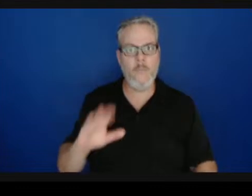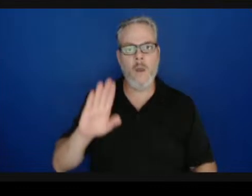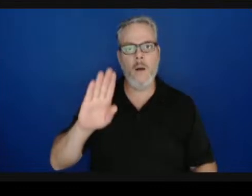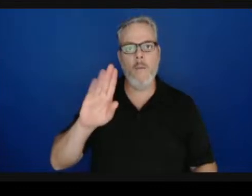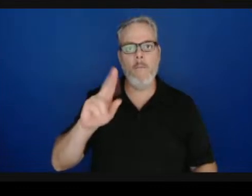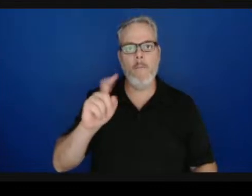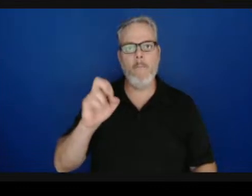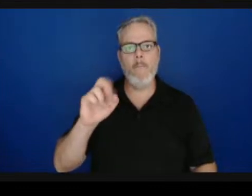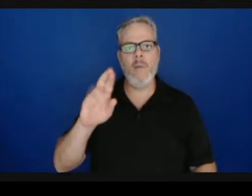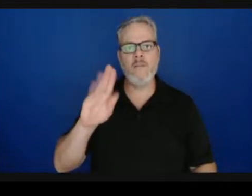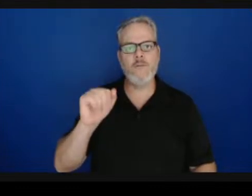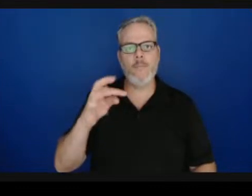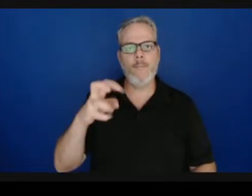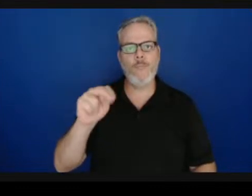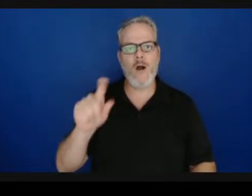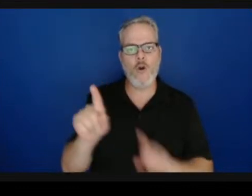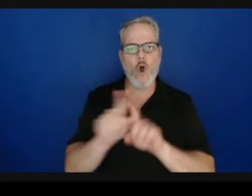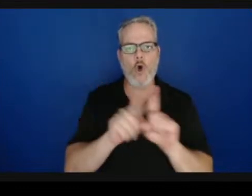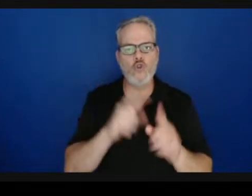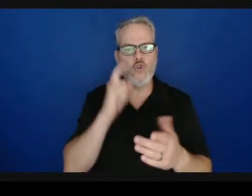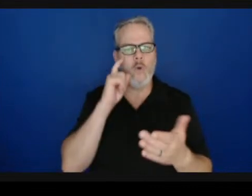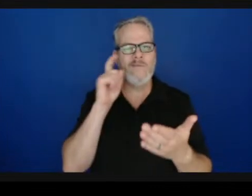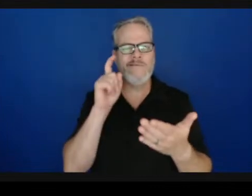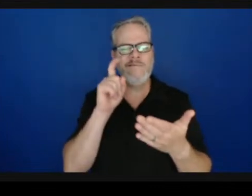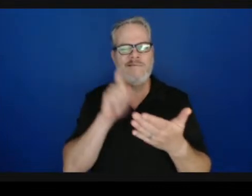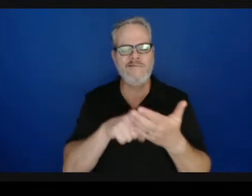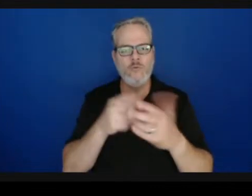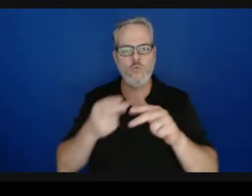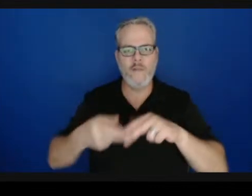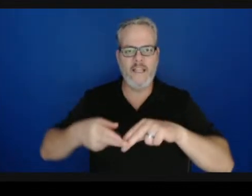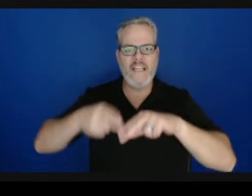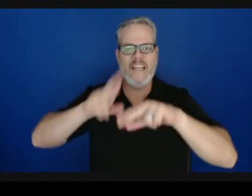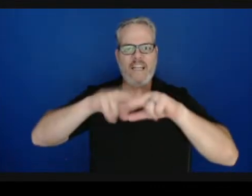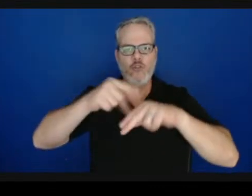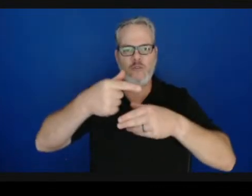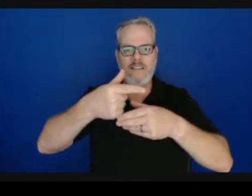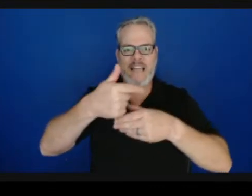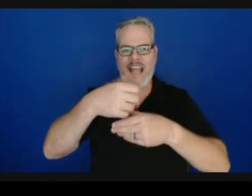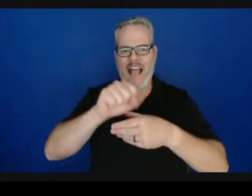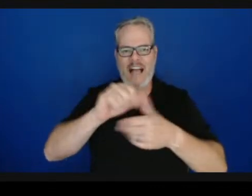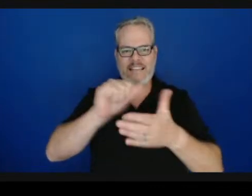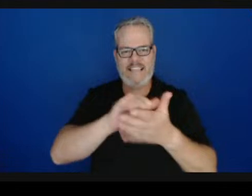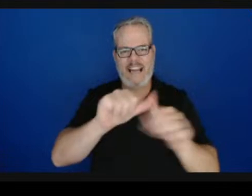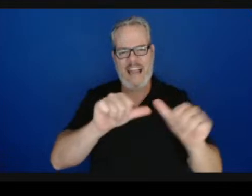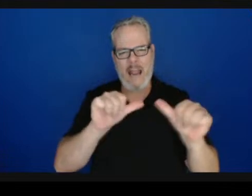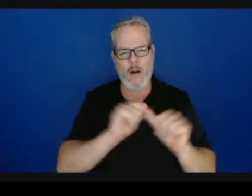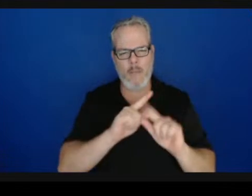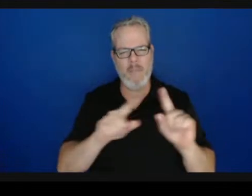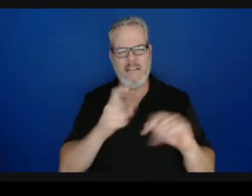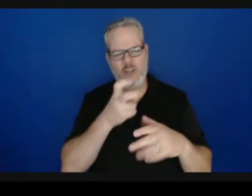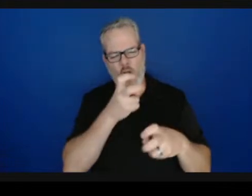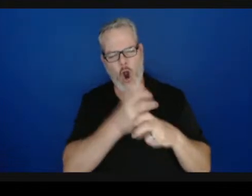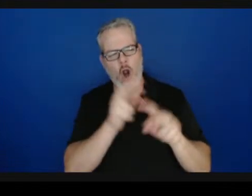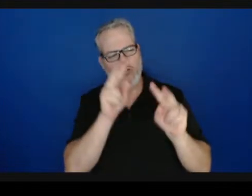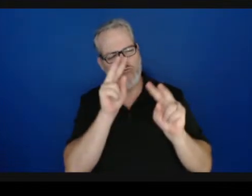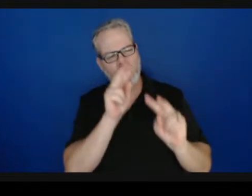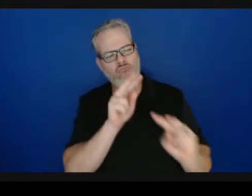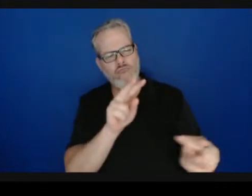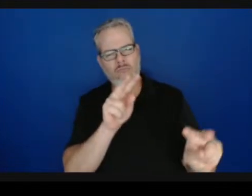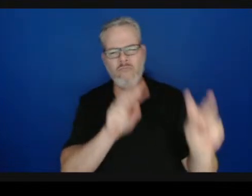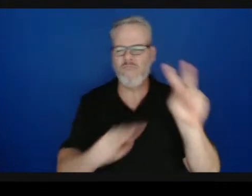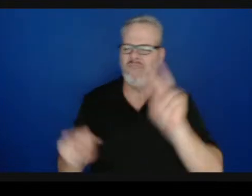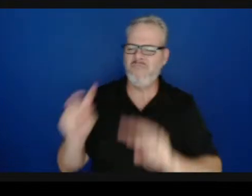about noticing increased gas in that area too, but it's always so hard to tell with the visual on